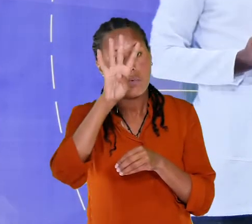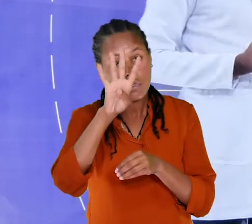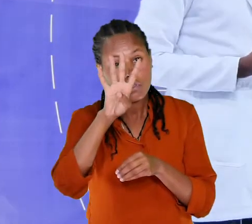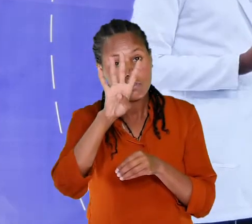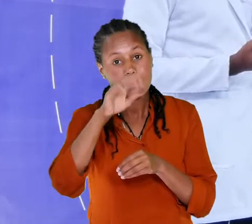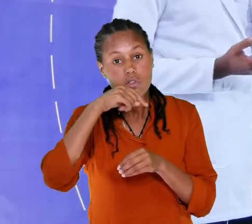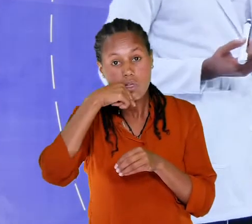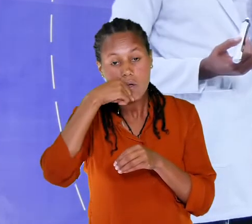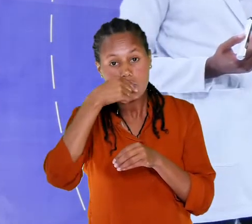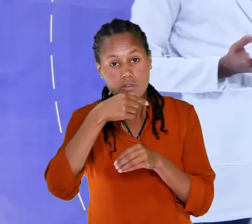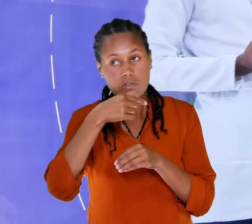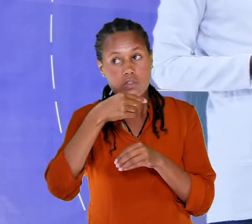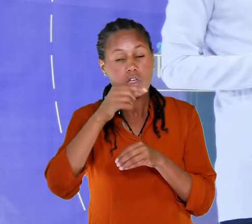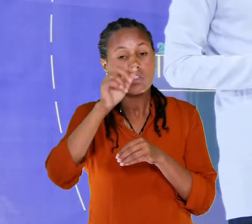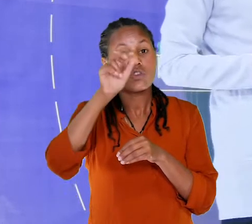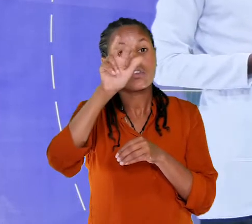cousins.